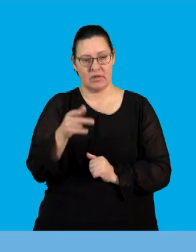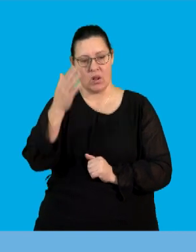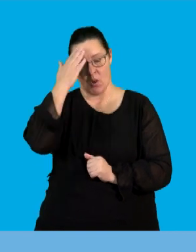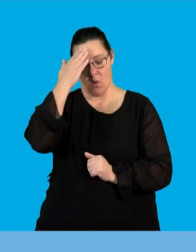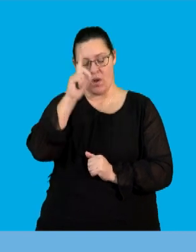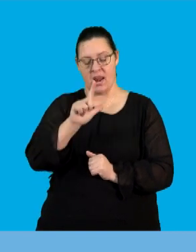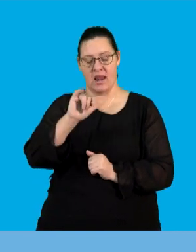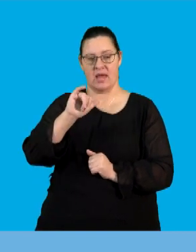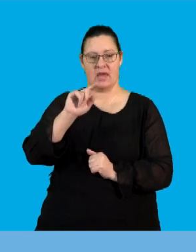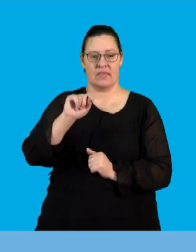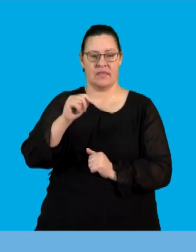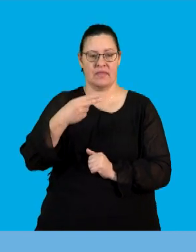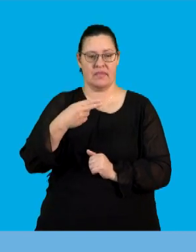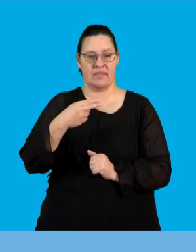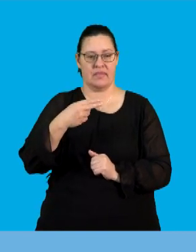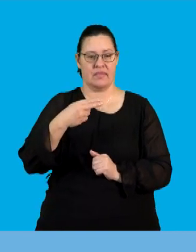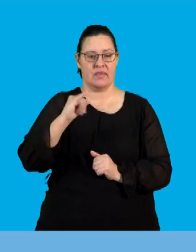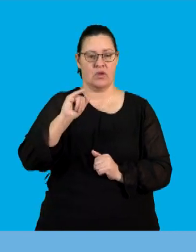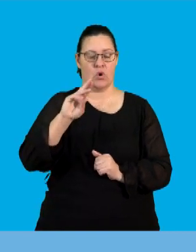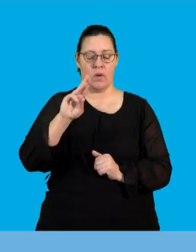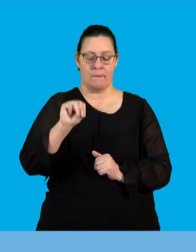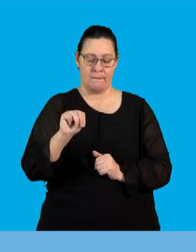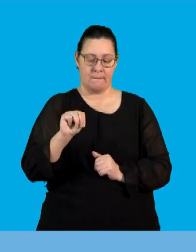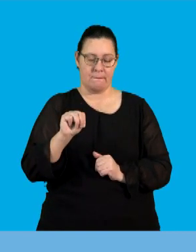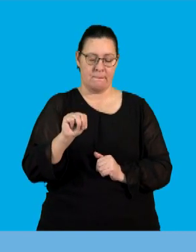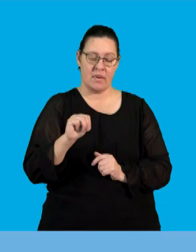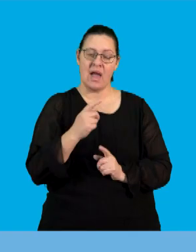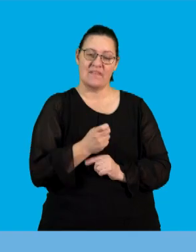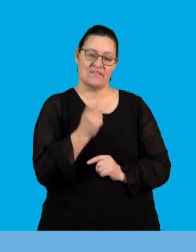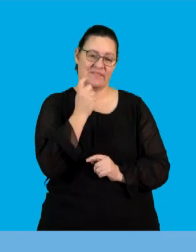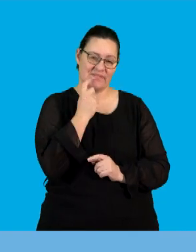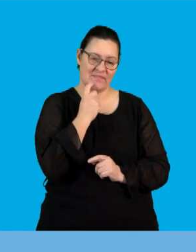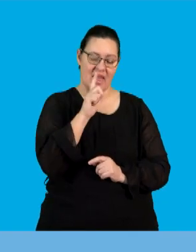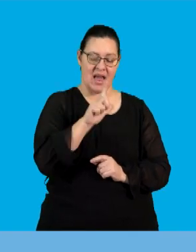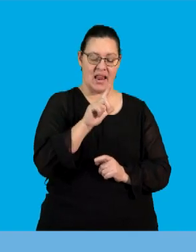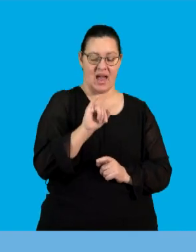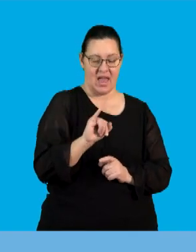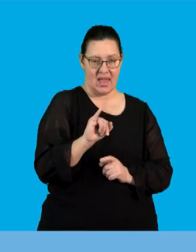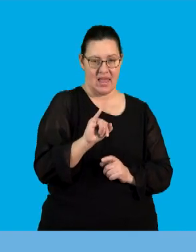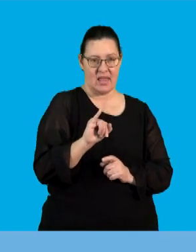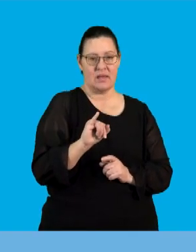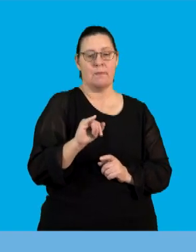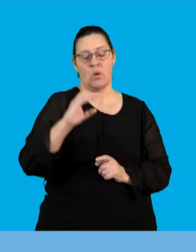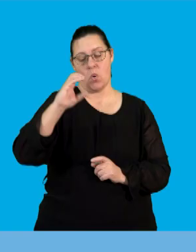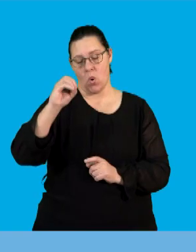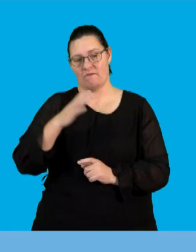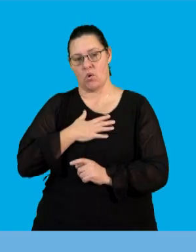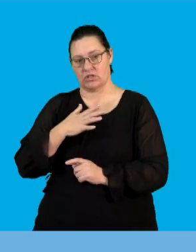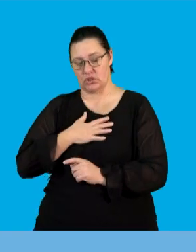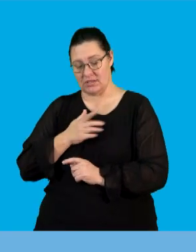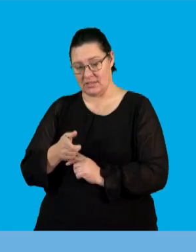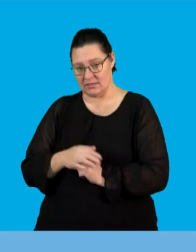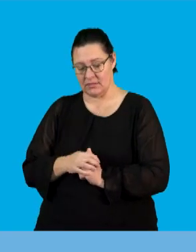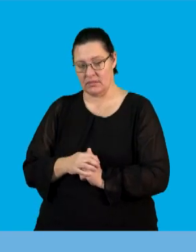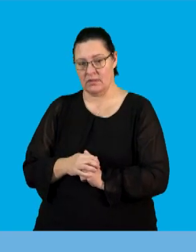again, we know that lithium, it is a metal, and it has a chemical symbol of Li, capital letter L